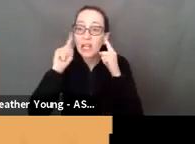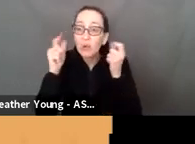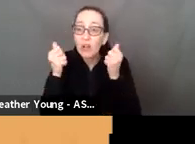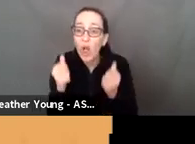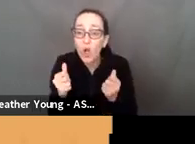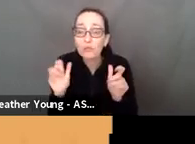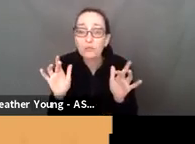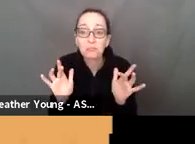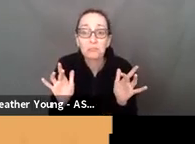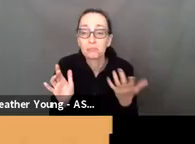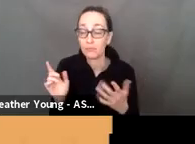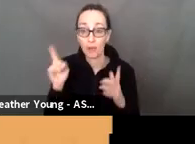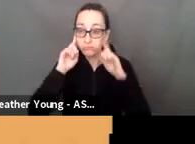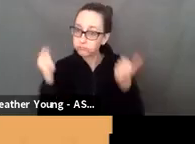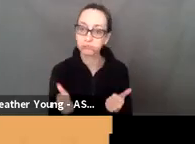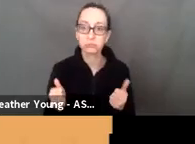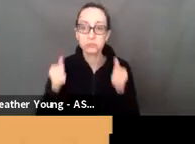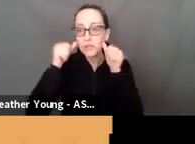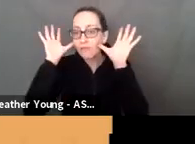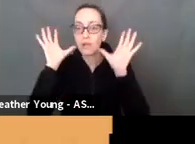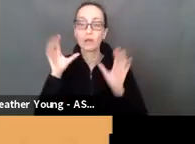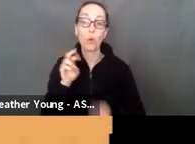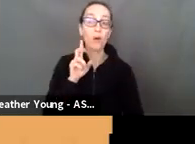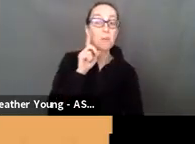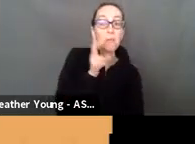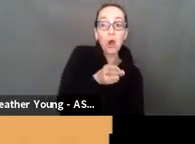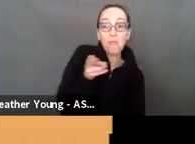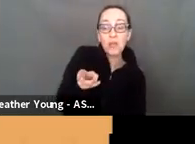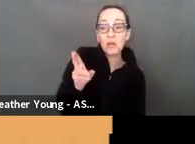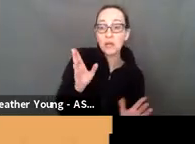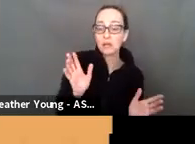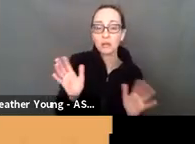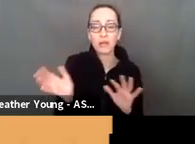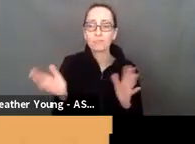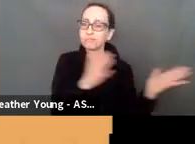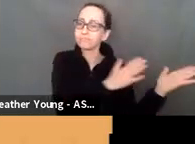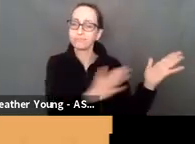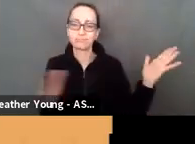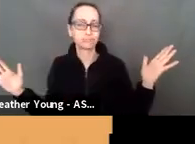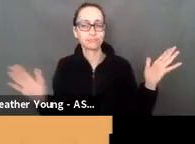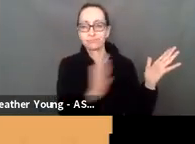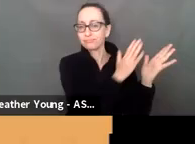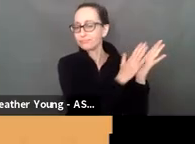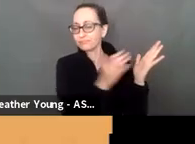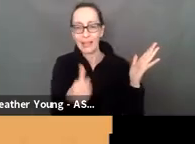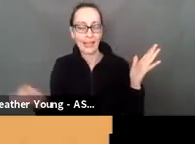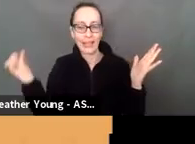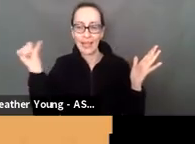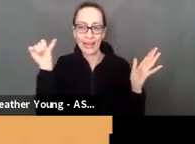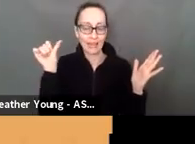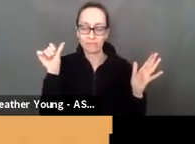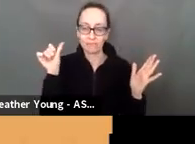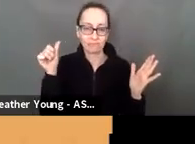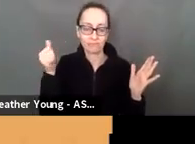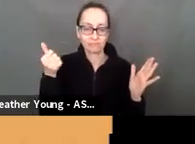be completely deaf or hard of hearing, any range of hearing loss. We do have